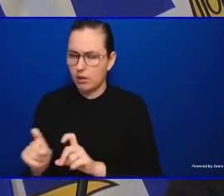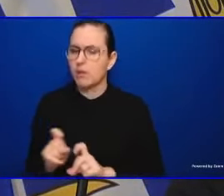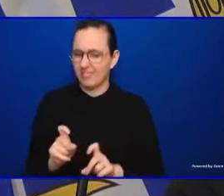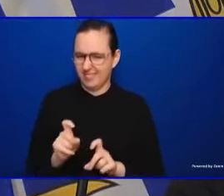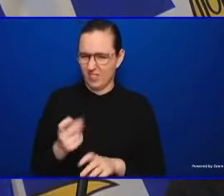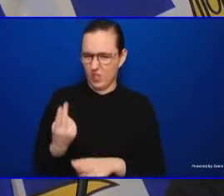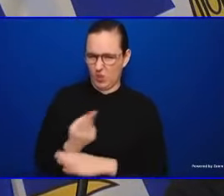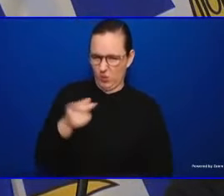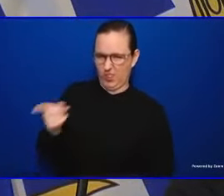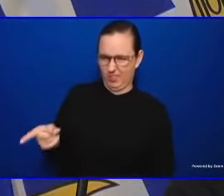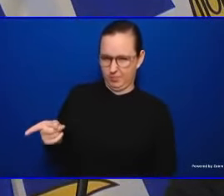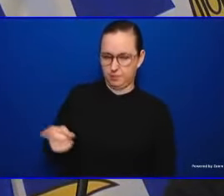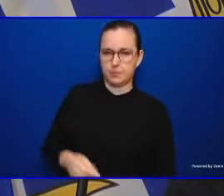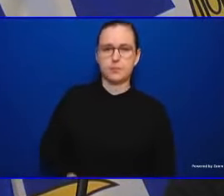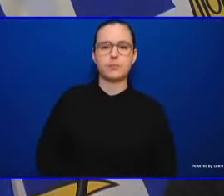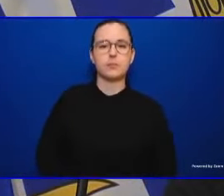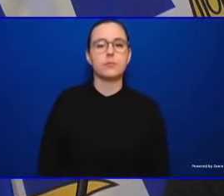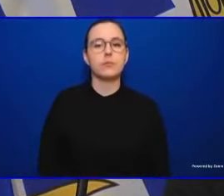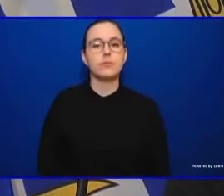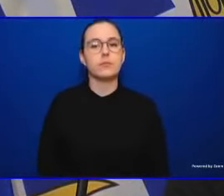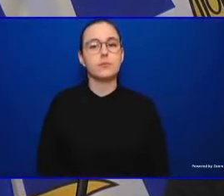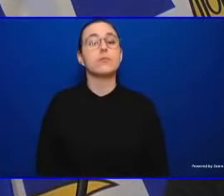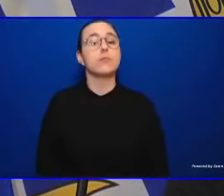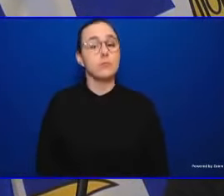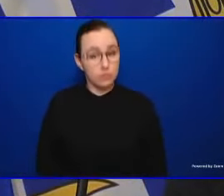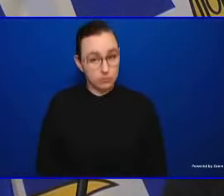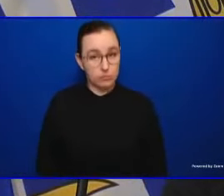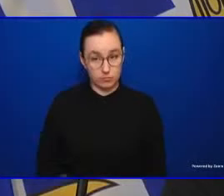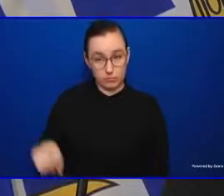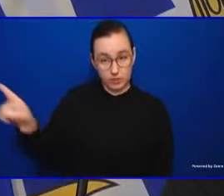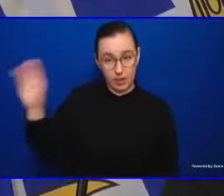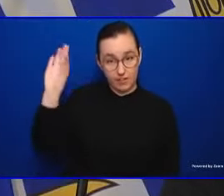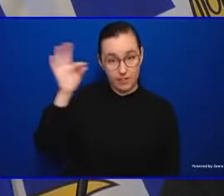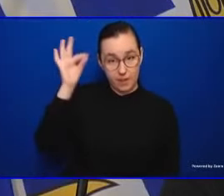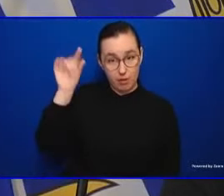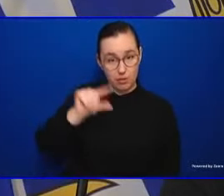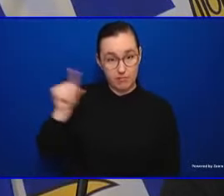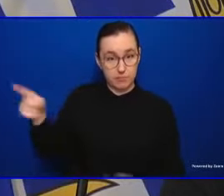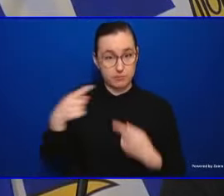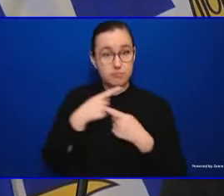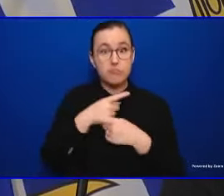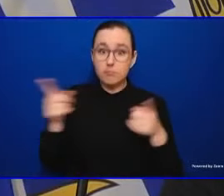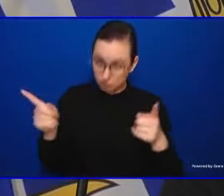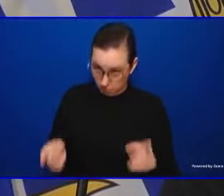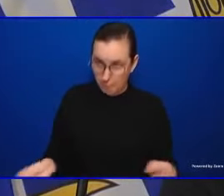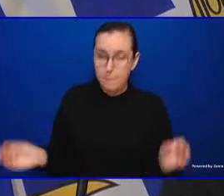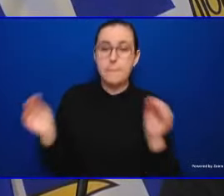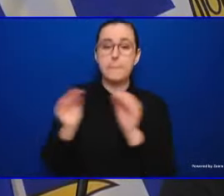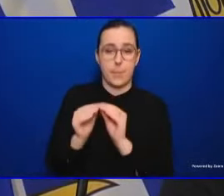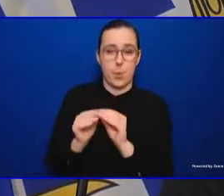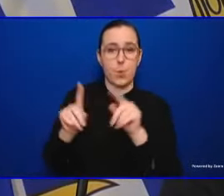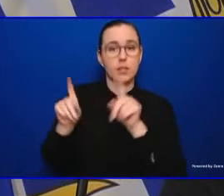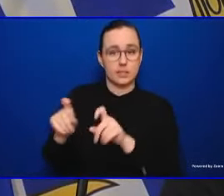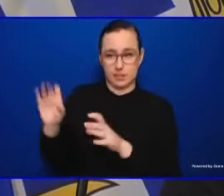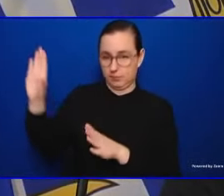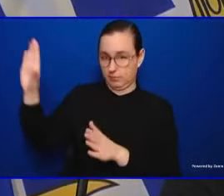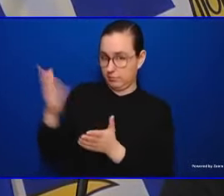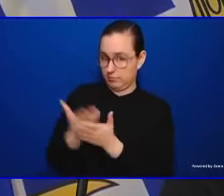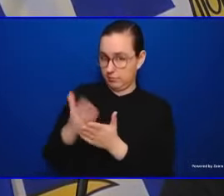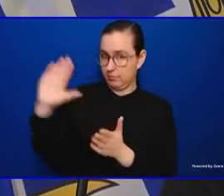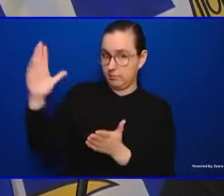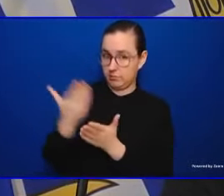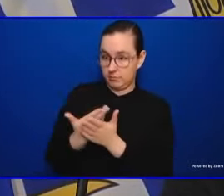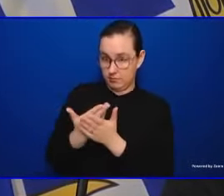government. A portion of those tests will be coming to British Columbia. But let me make it clear, they are not here yet. And when they begin